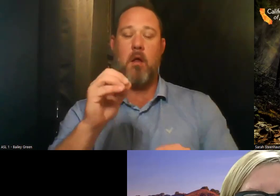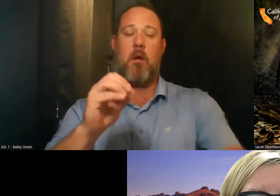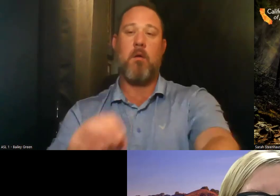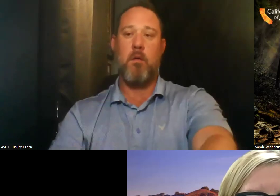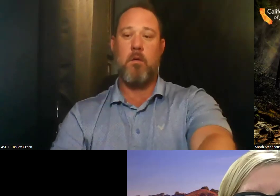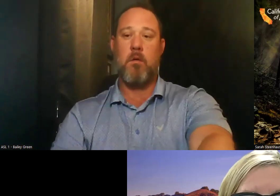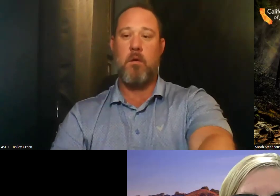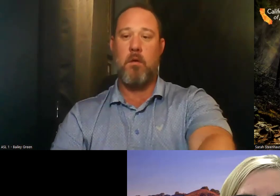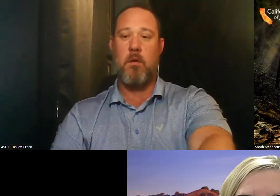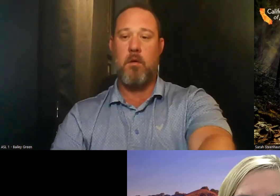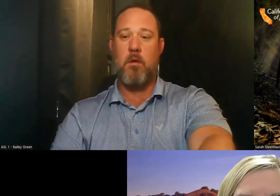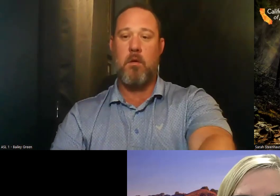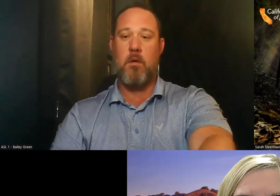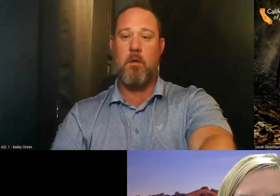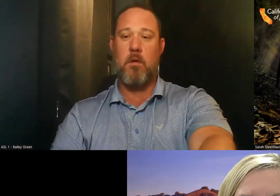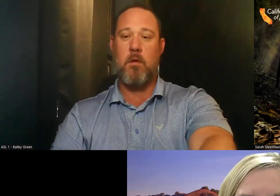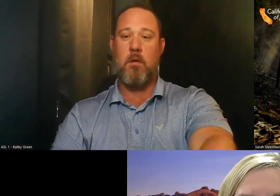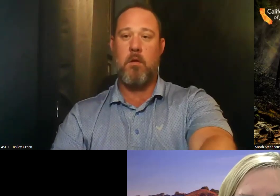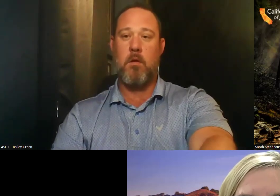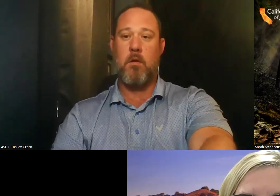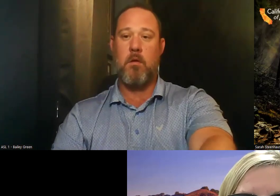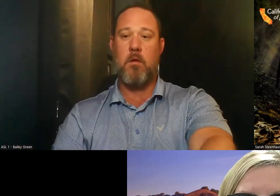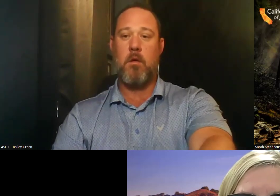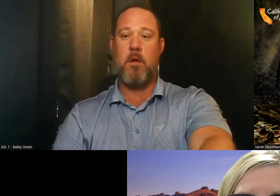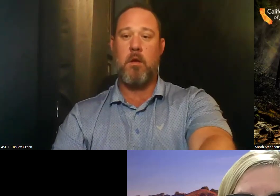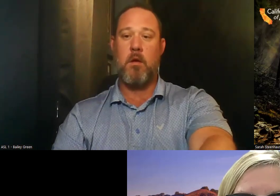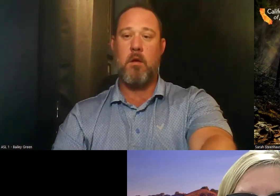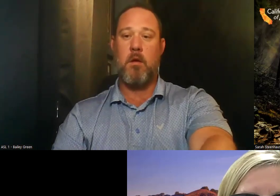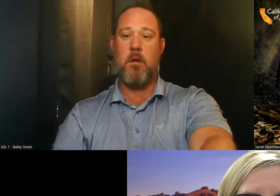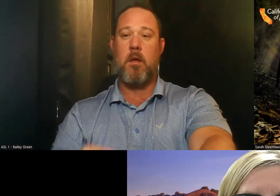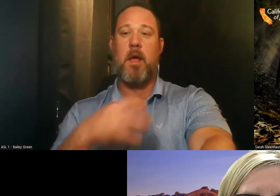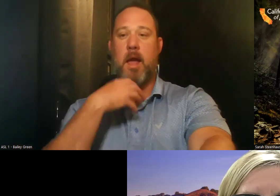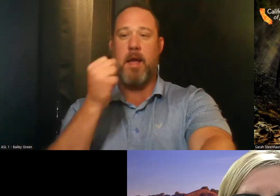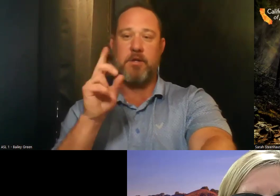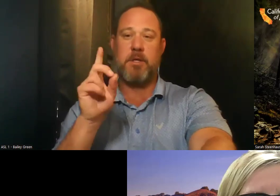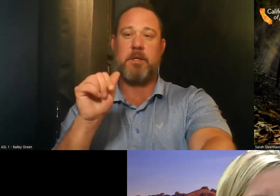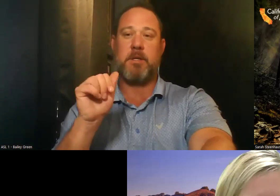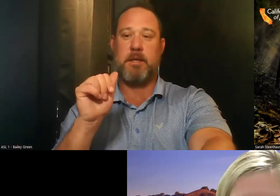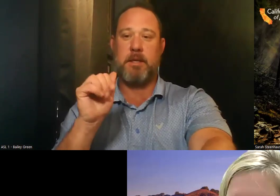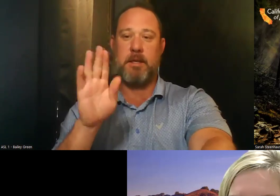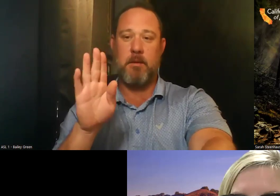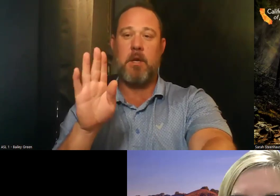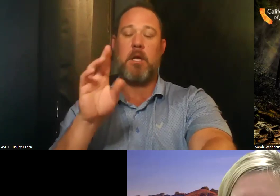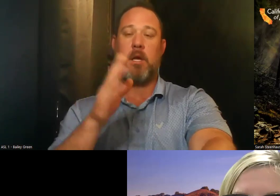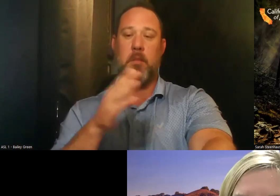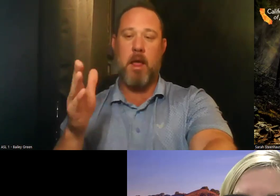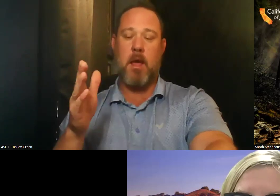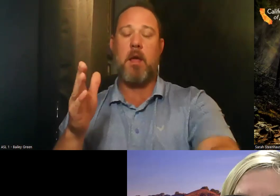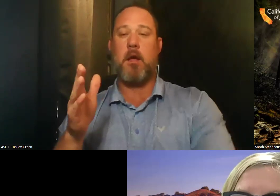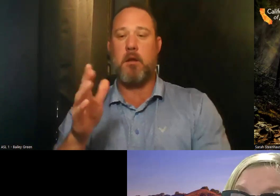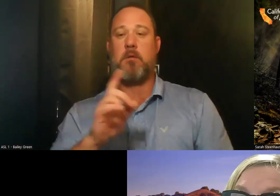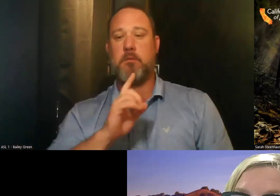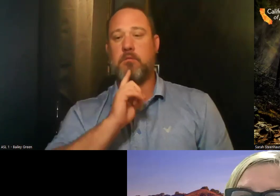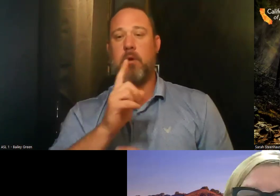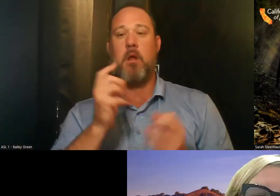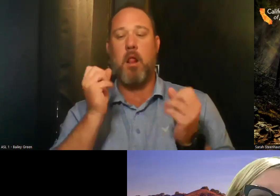another local area aging and disability plan. And it's just really,